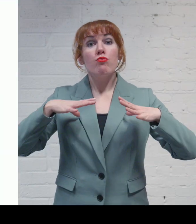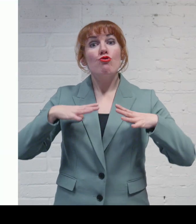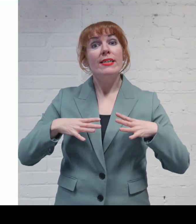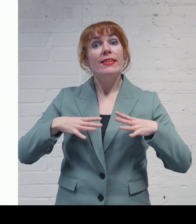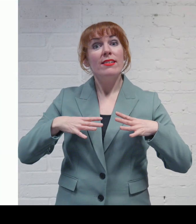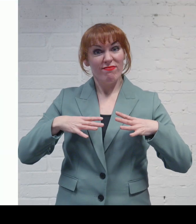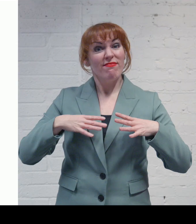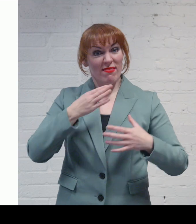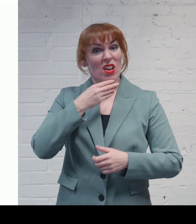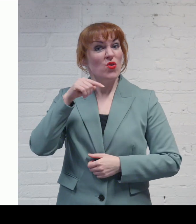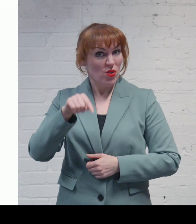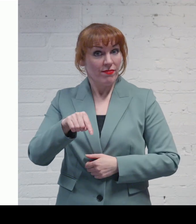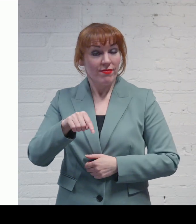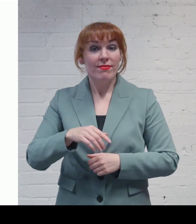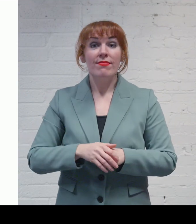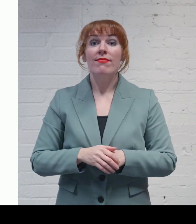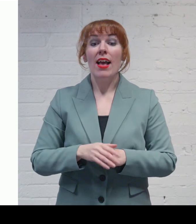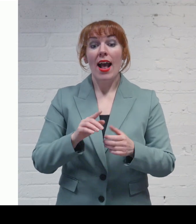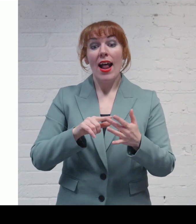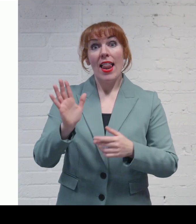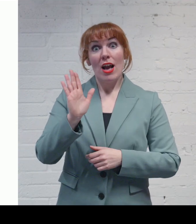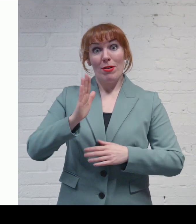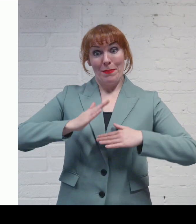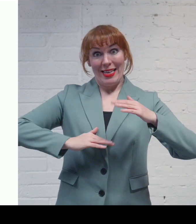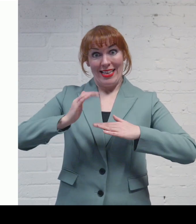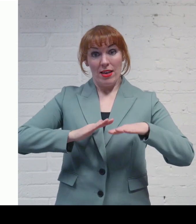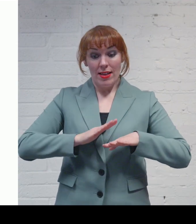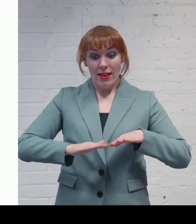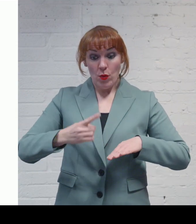This is the final floor level of the Lyric that is open to the public.